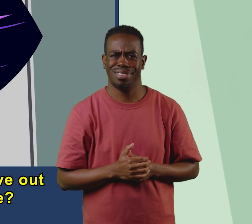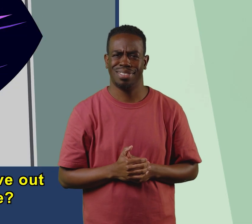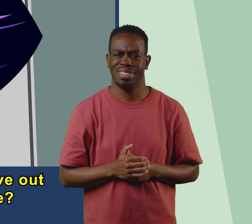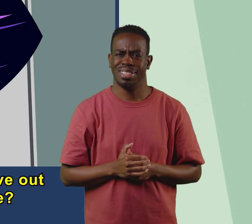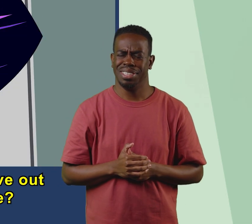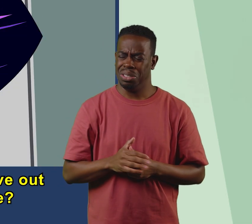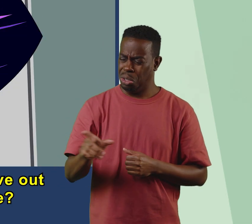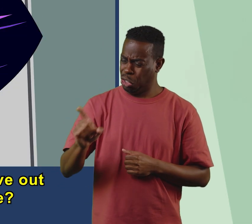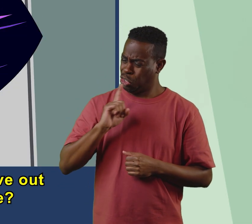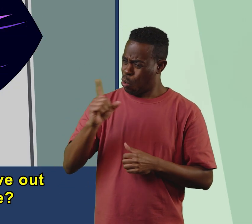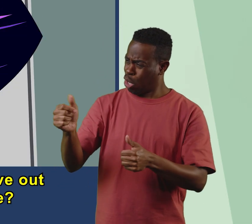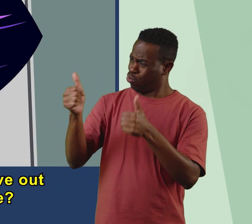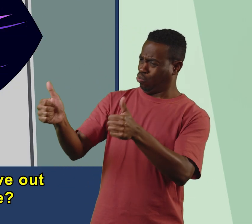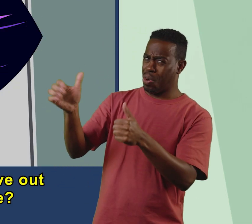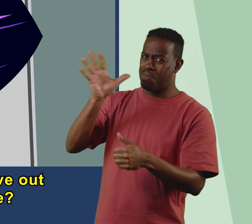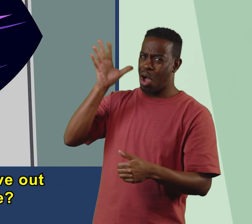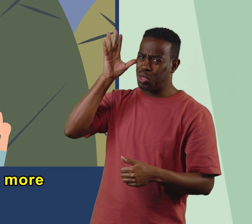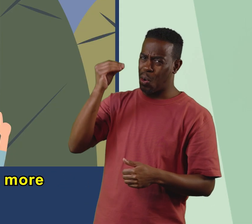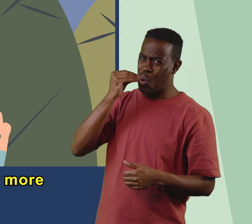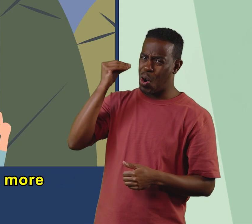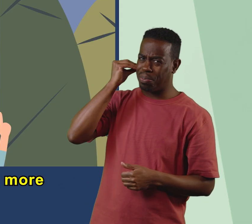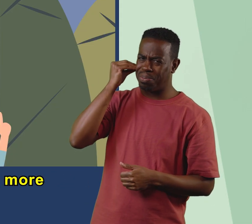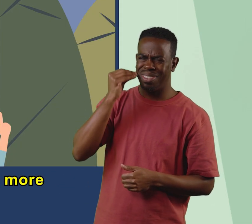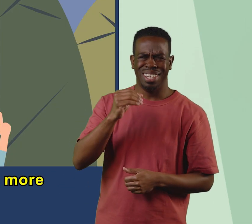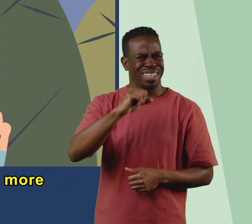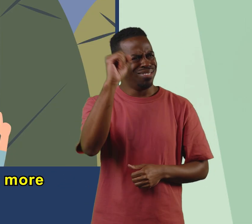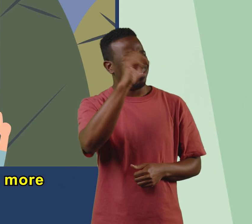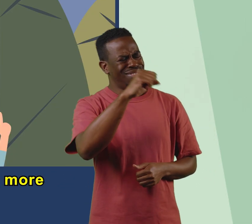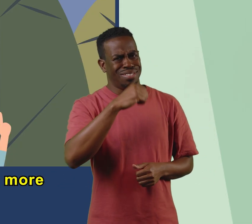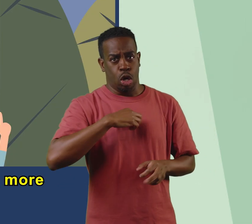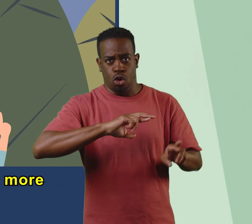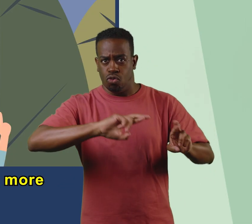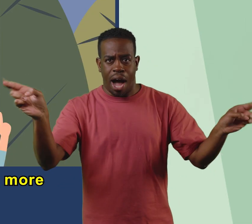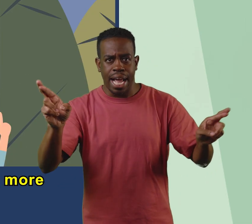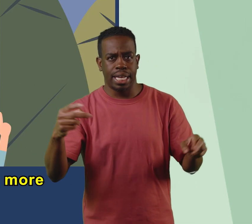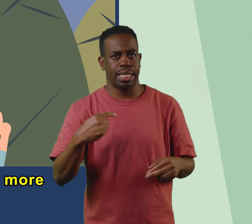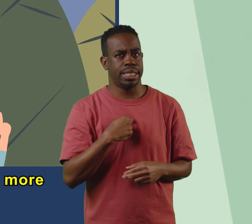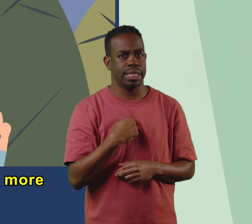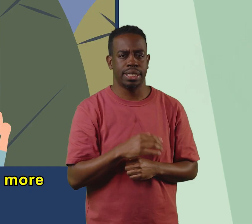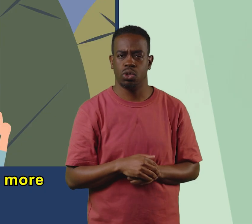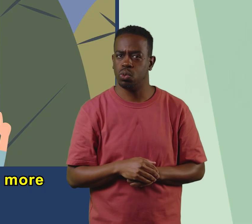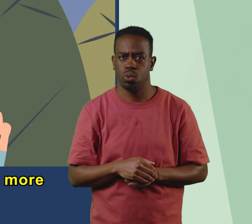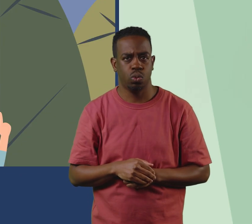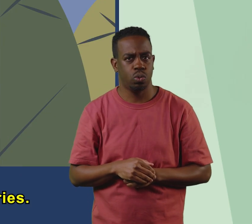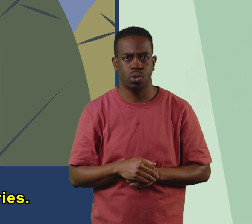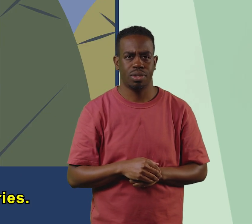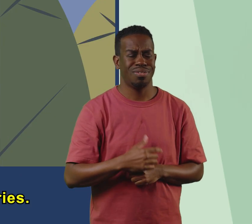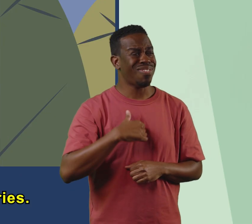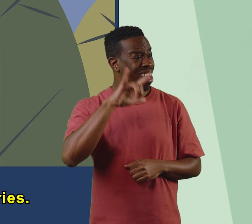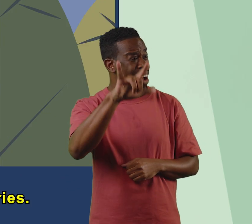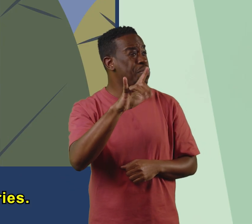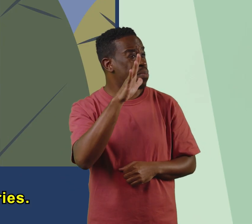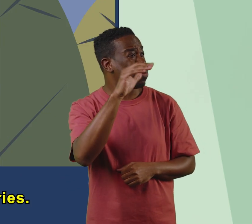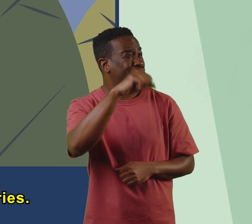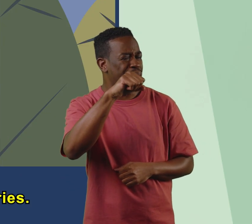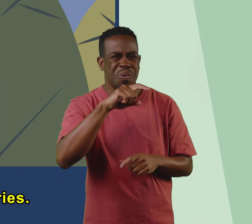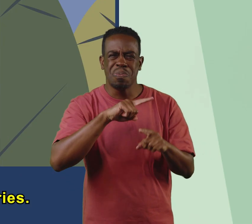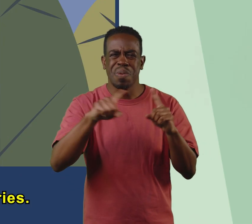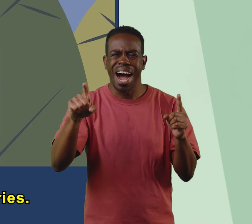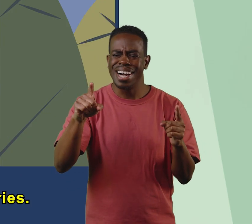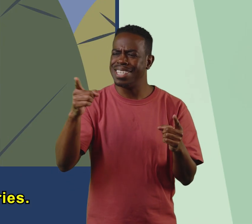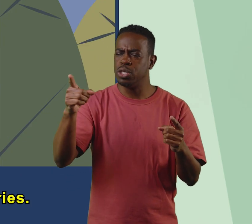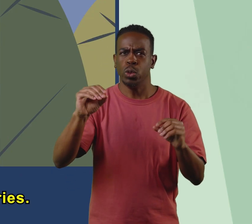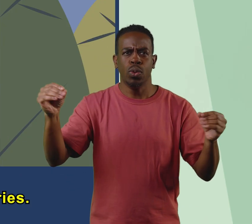Babe, you sure you want to move out of your parents' house? Naomi, I have never been more sure in all my life. I love my mother,